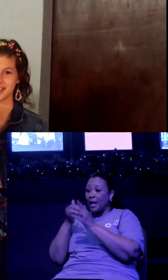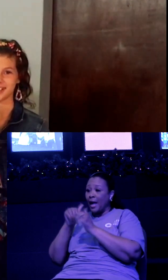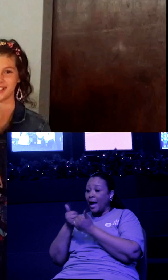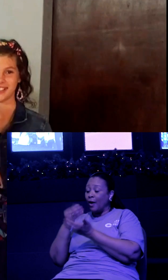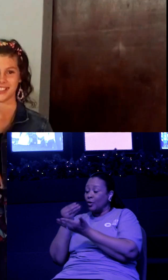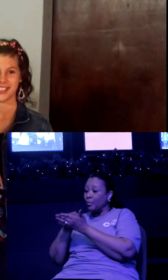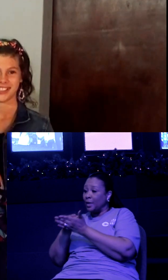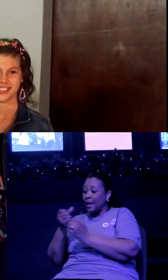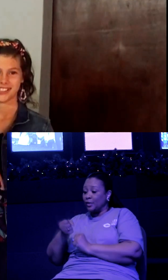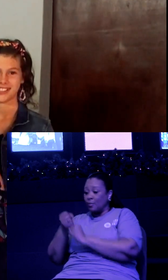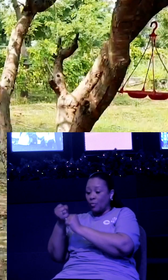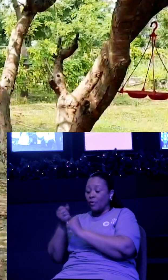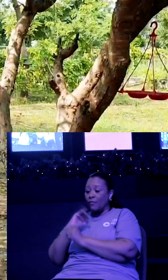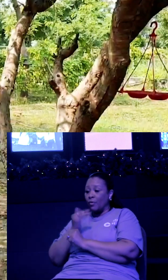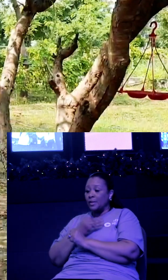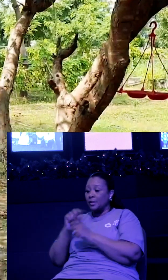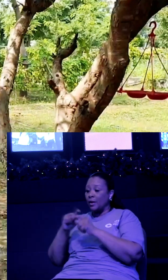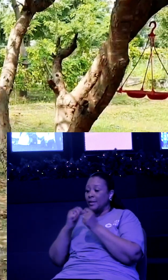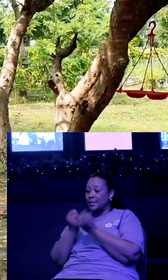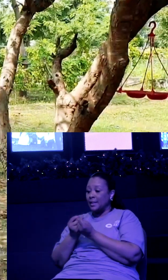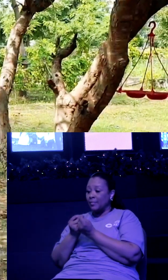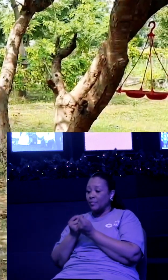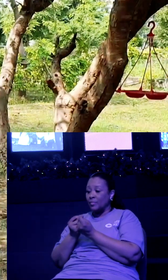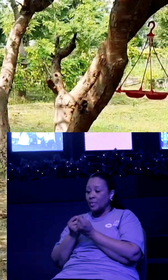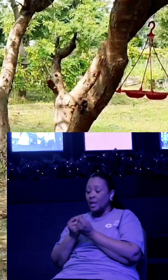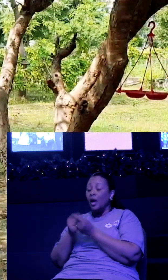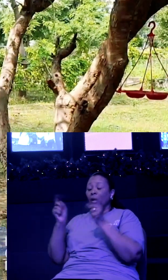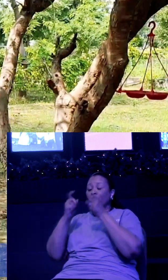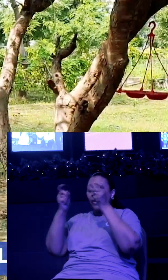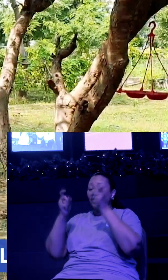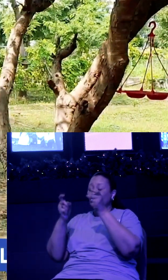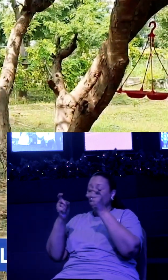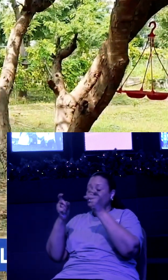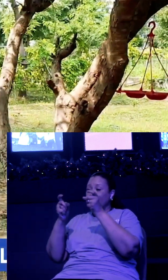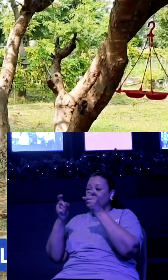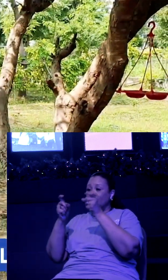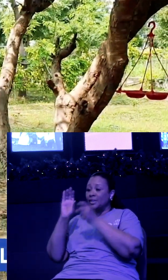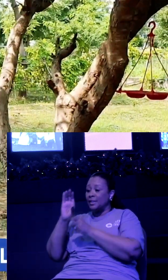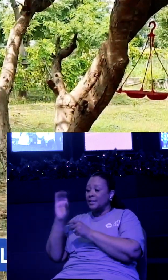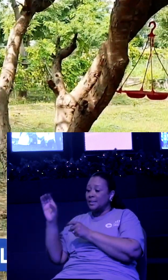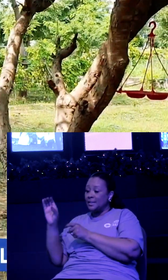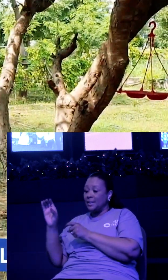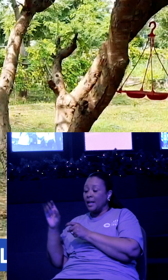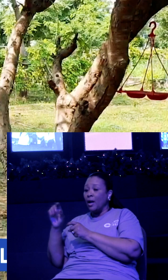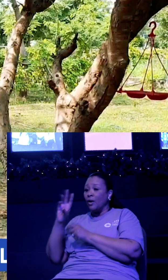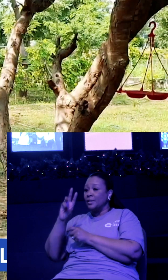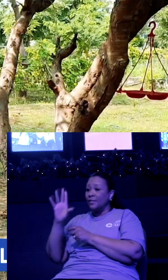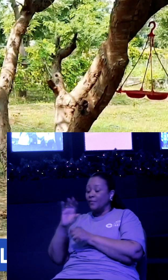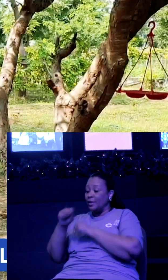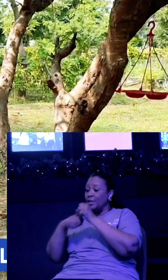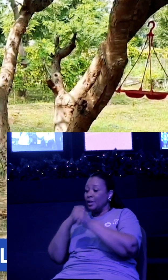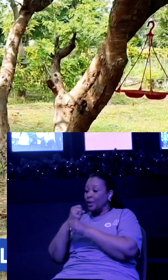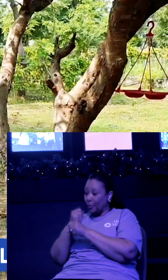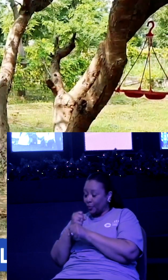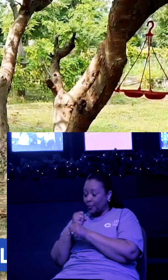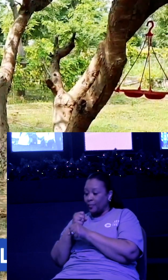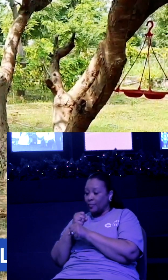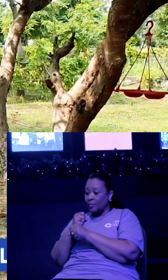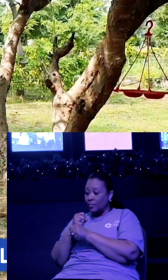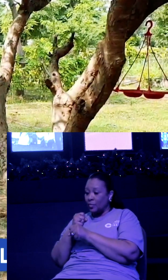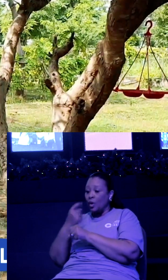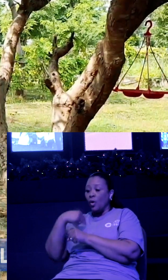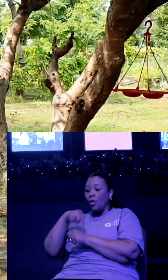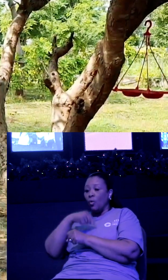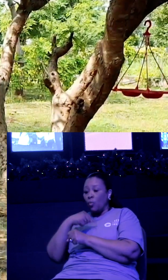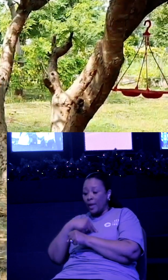and support of us and our team. Congratulations, Community Christian Church, on your 65th anniversary.